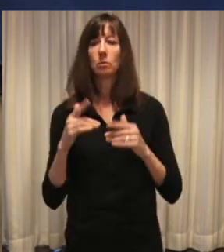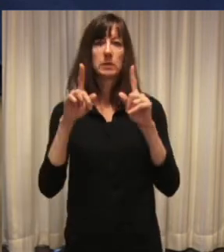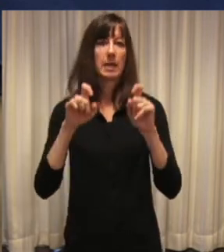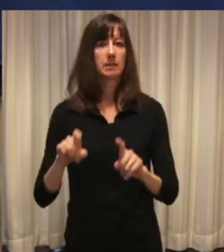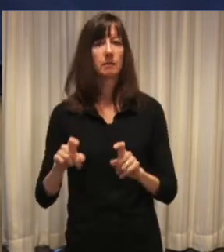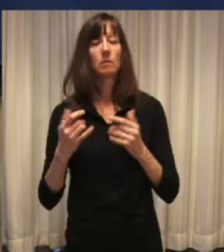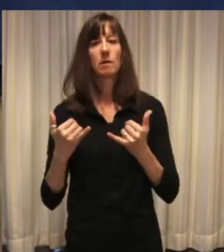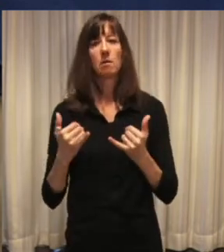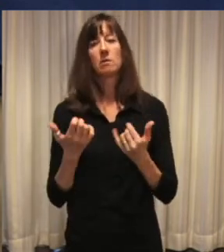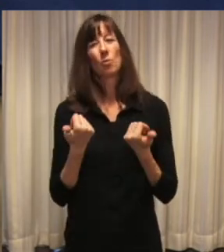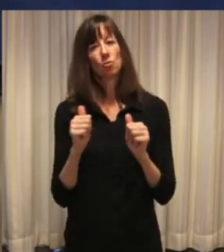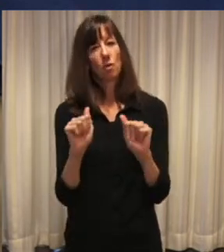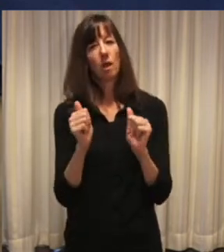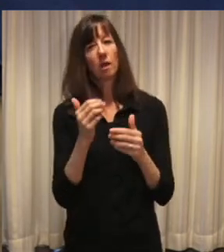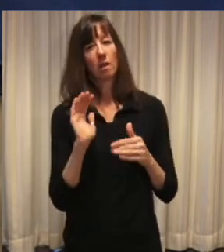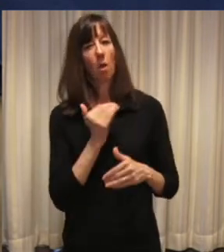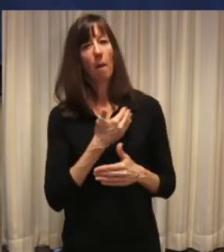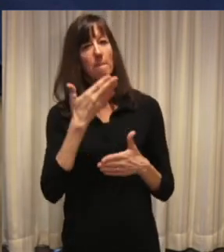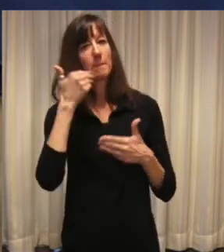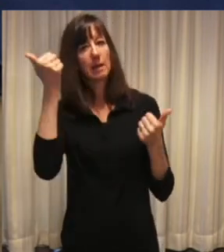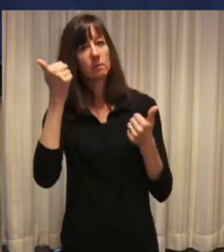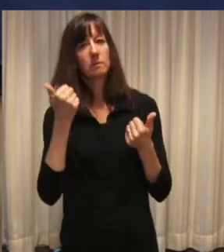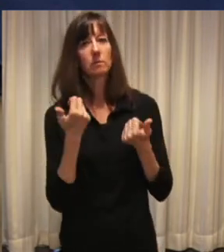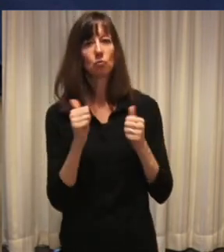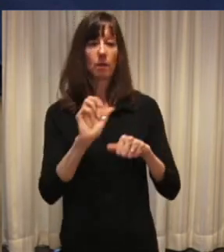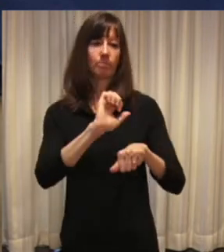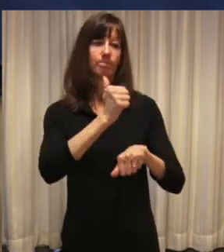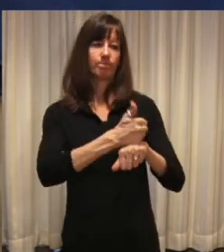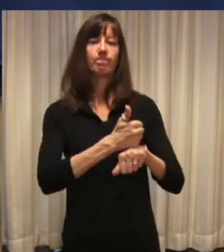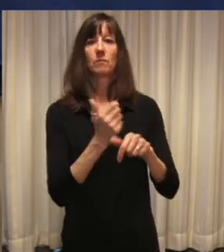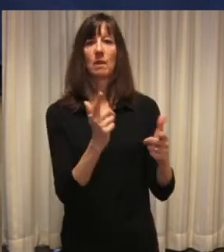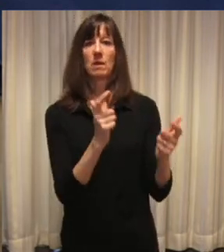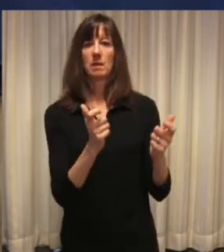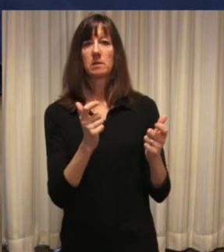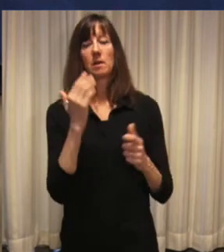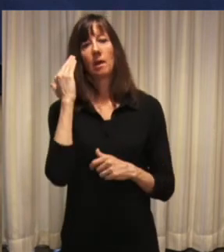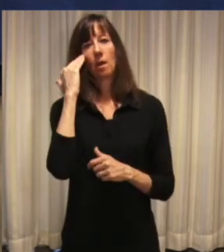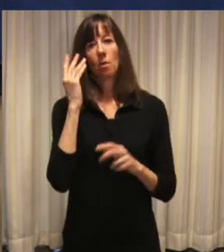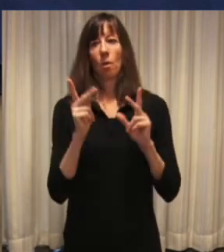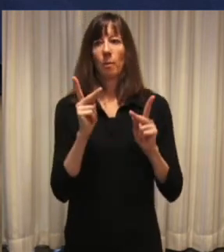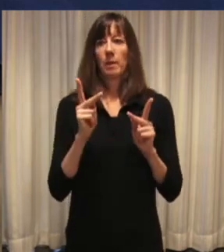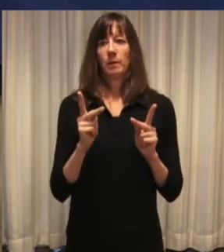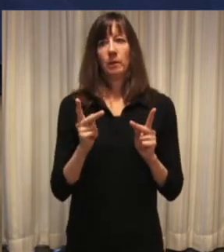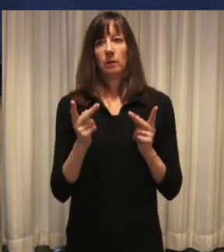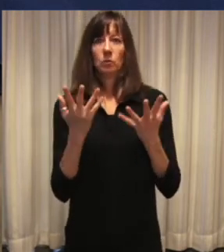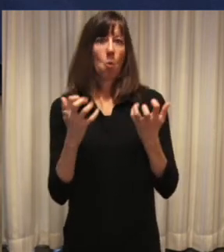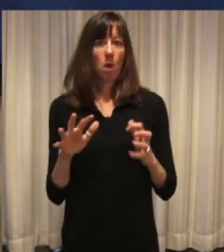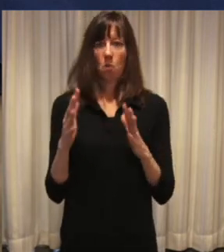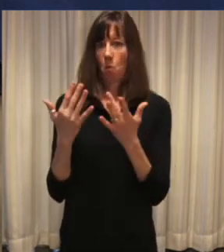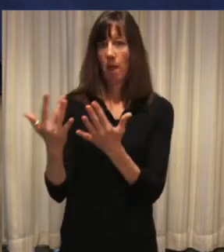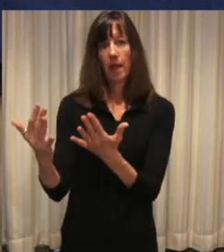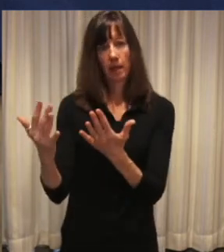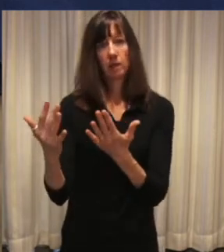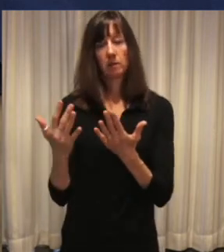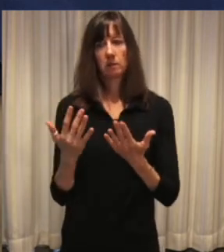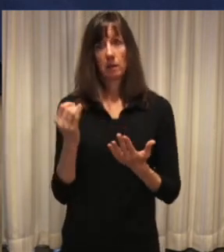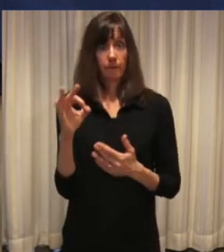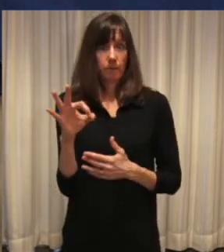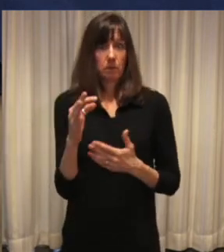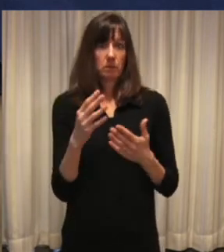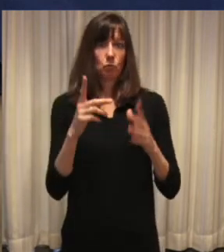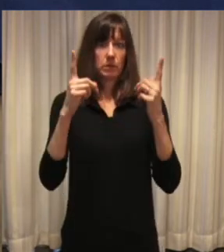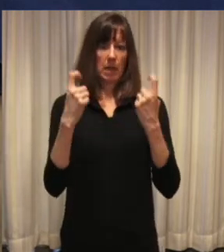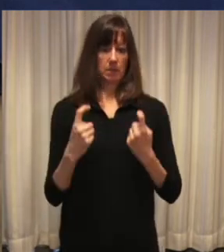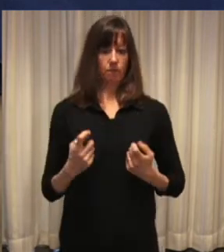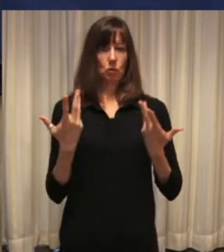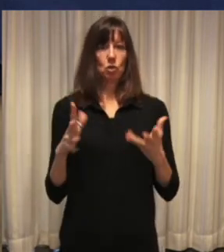that's not what everybody wants to hear who's waiting on those results. We're also trying, and I don't know that we're going to get this up, we're trying to get it